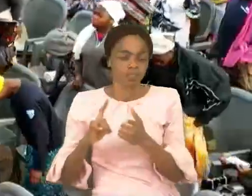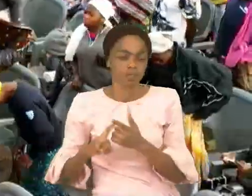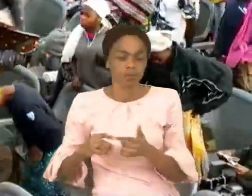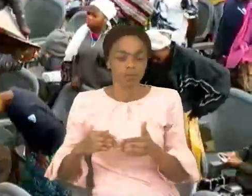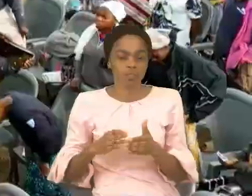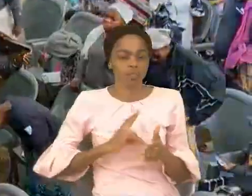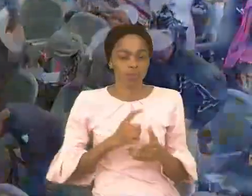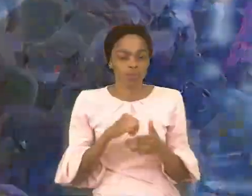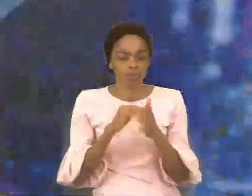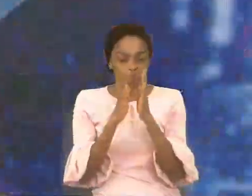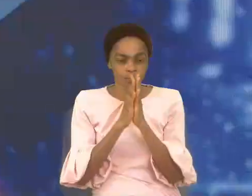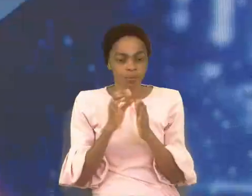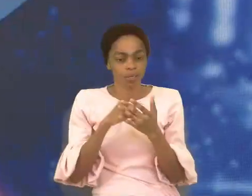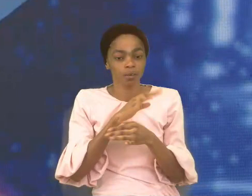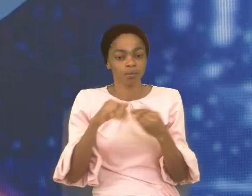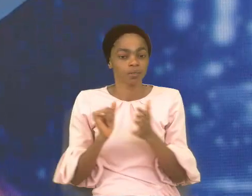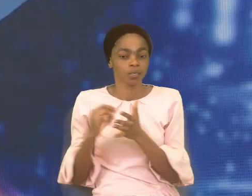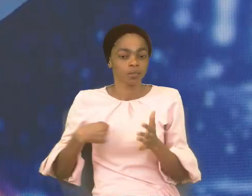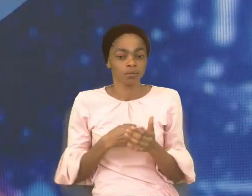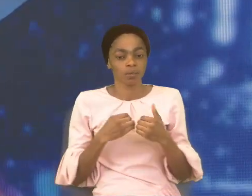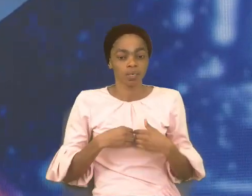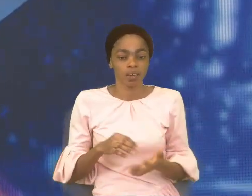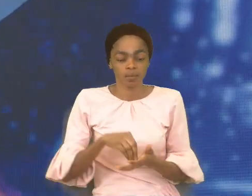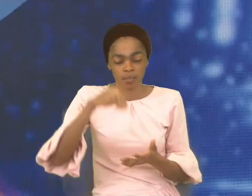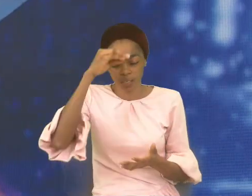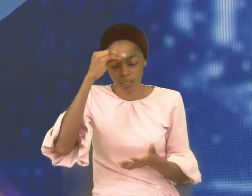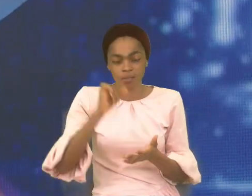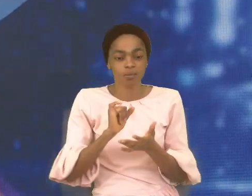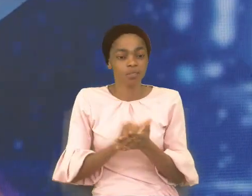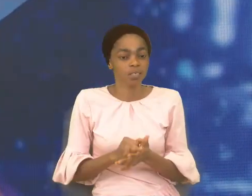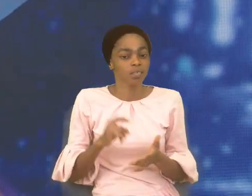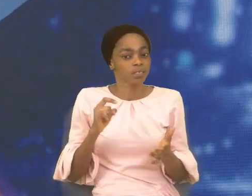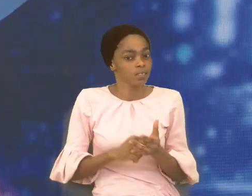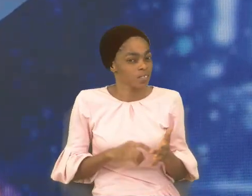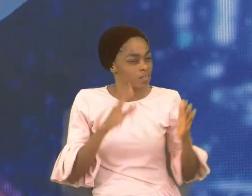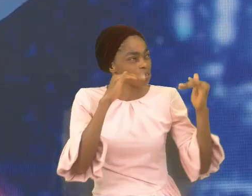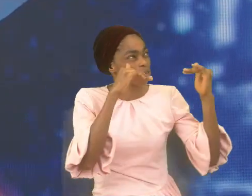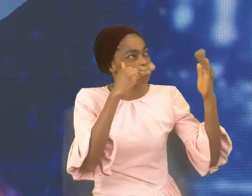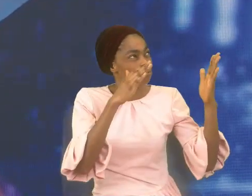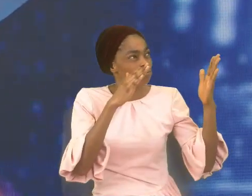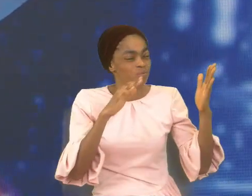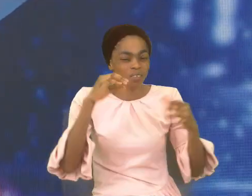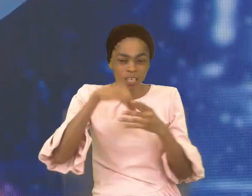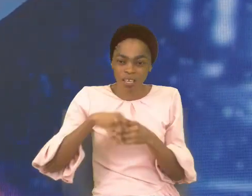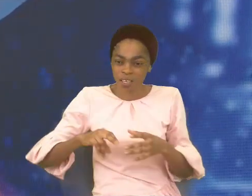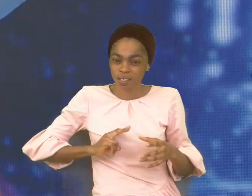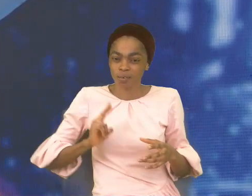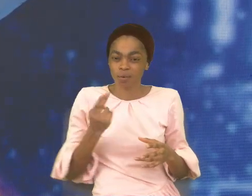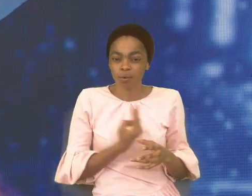this hope in us will be demonstrated, and anywhere we go,